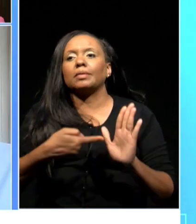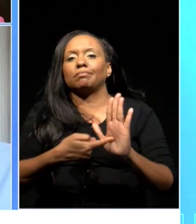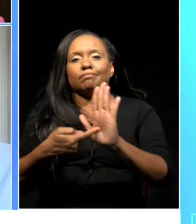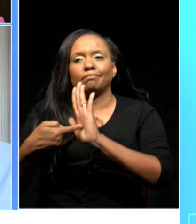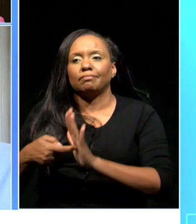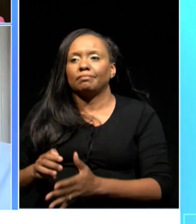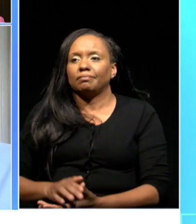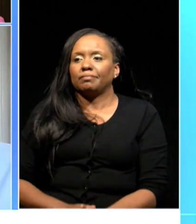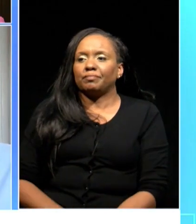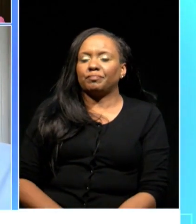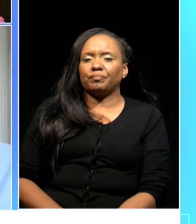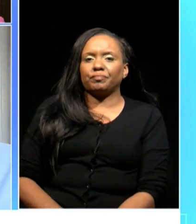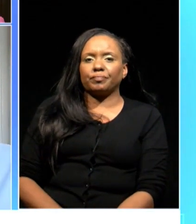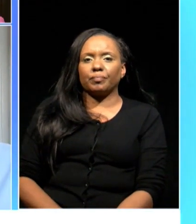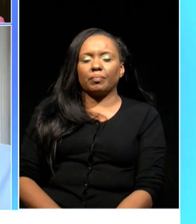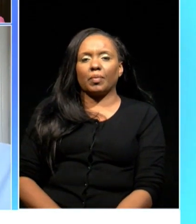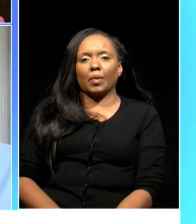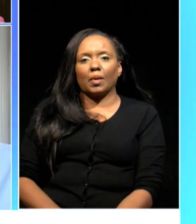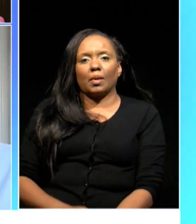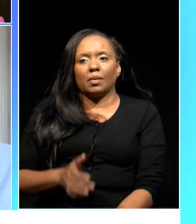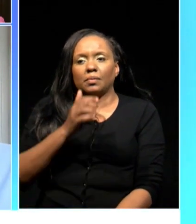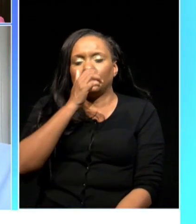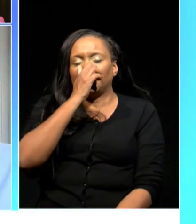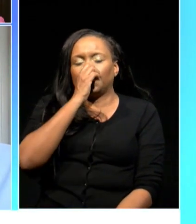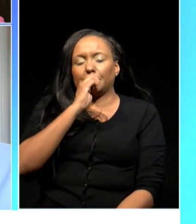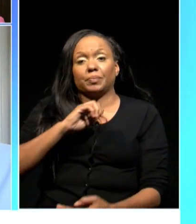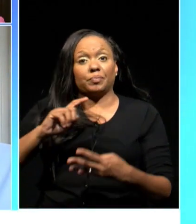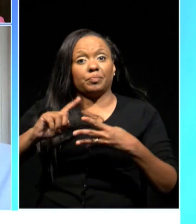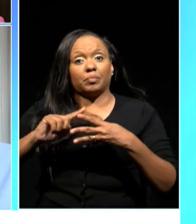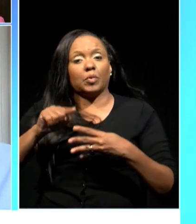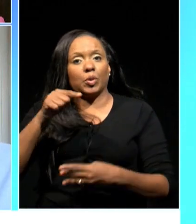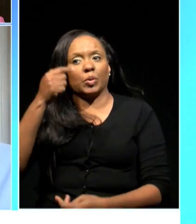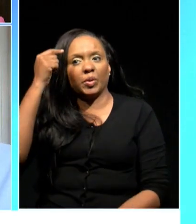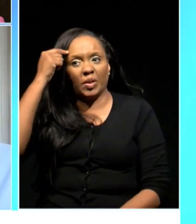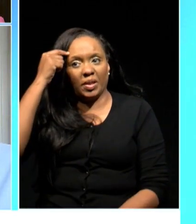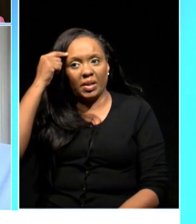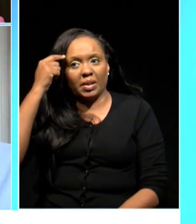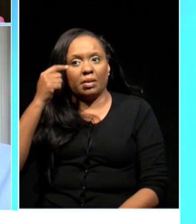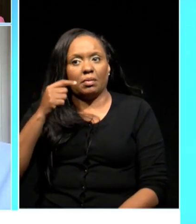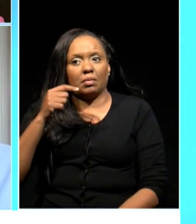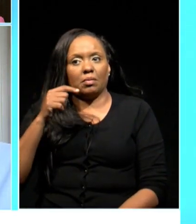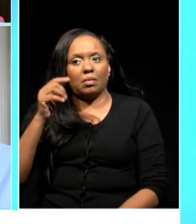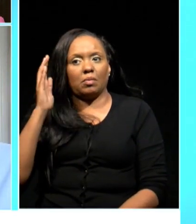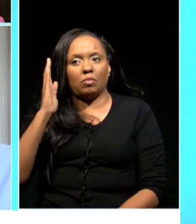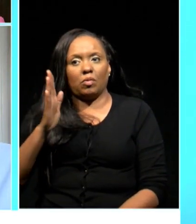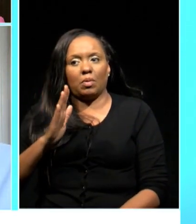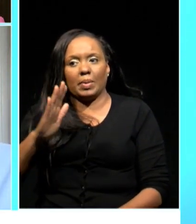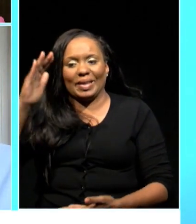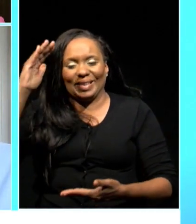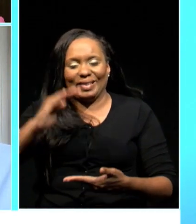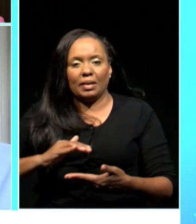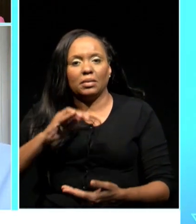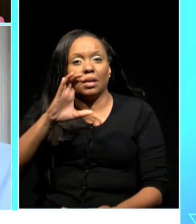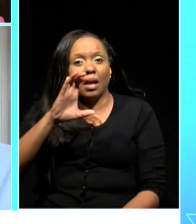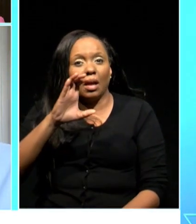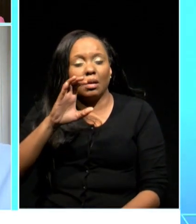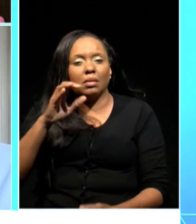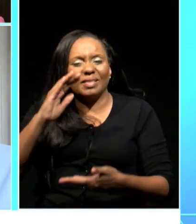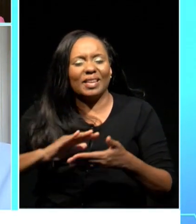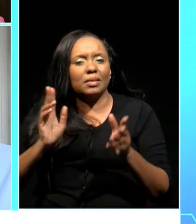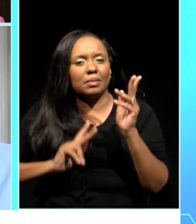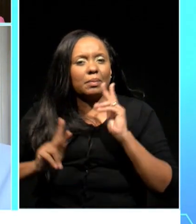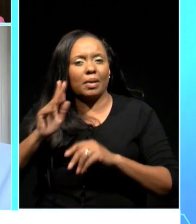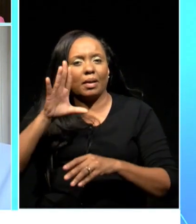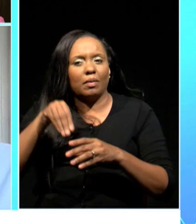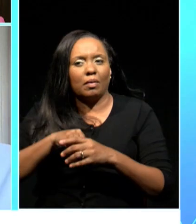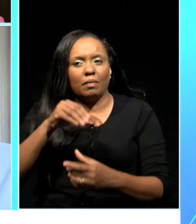a much smaller cabinet? When she won in 2018, the size of her cabinet was always a talking point. Then we saw